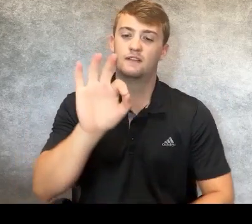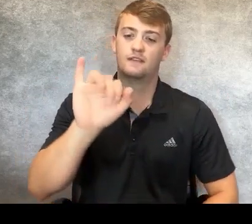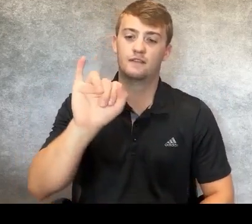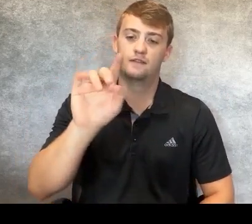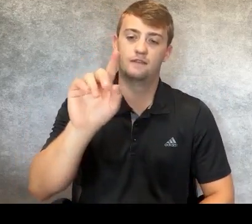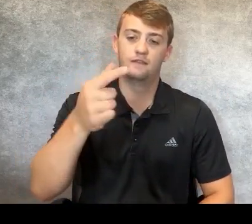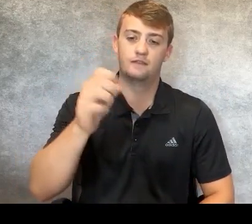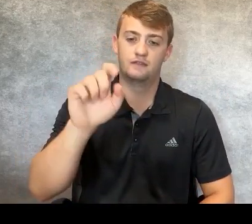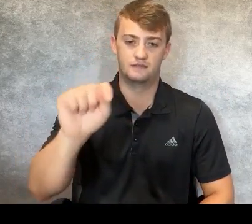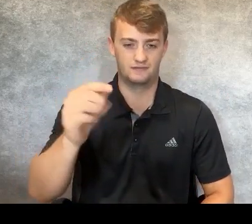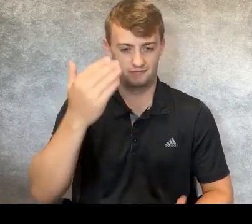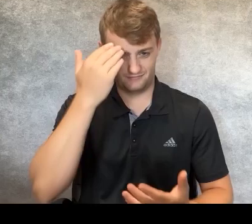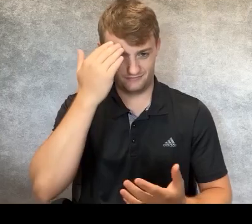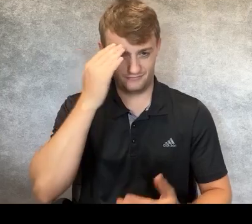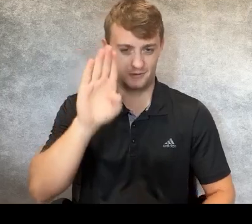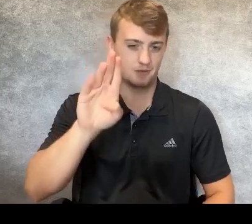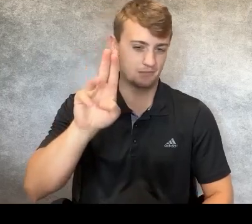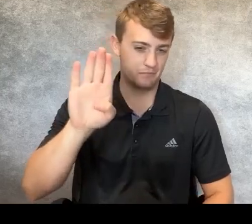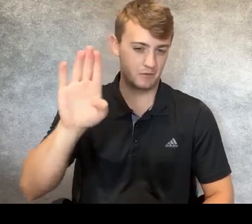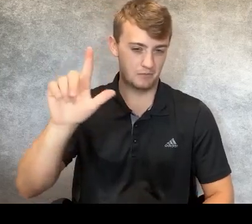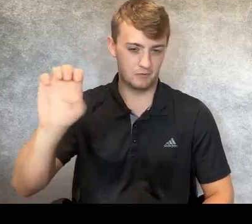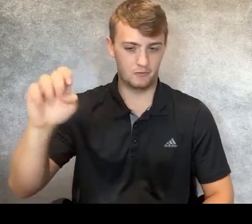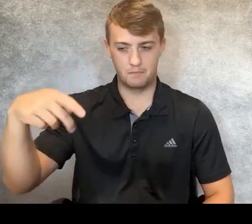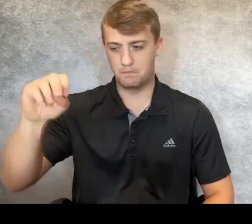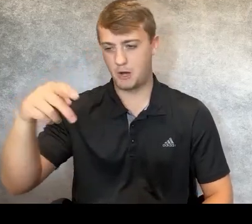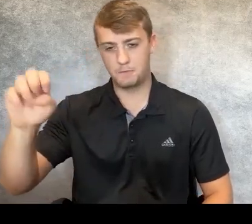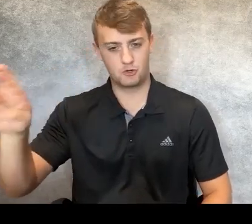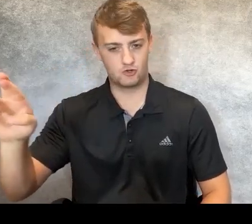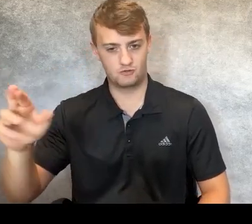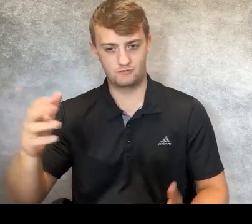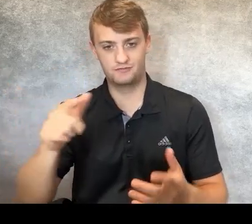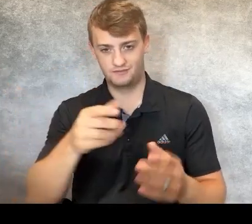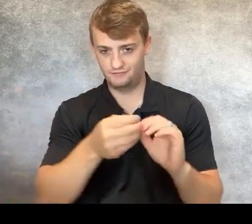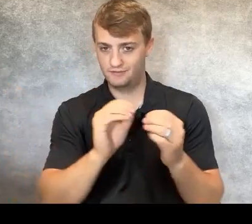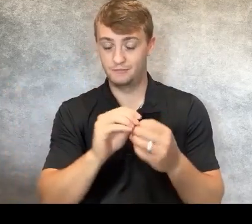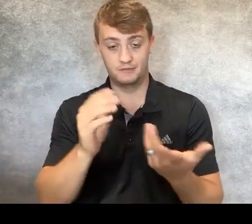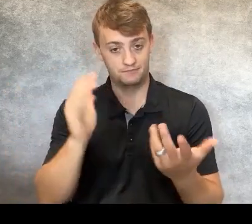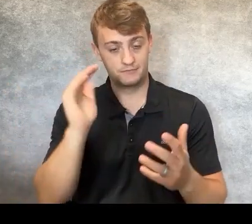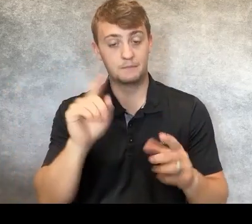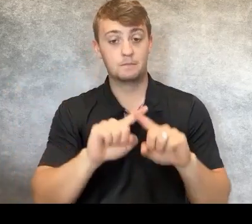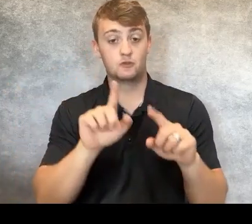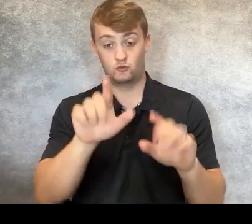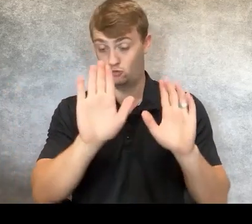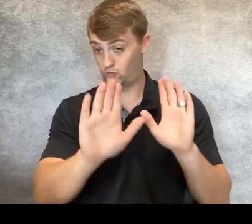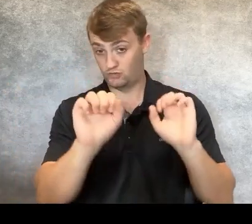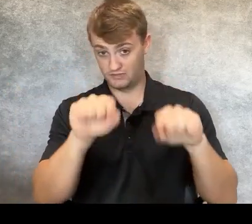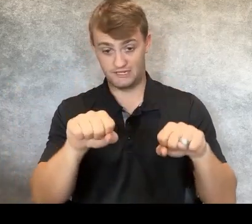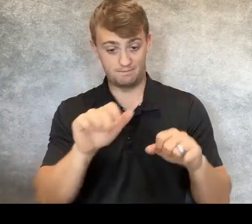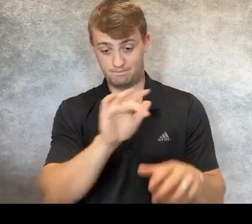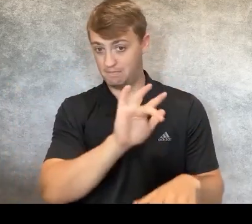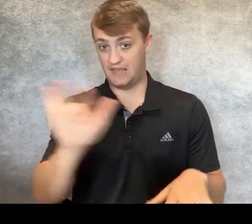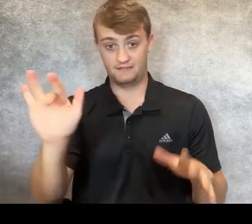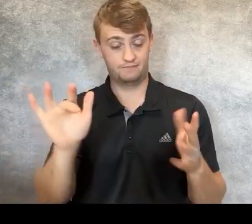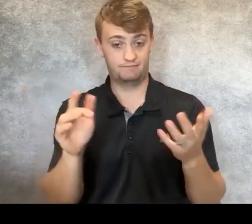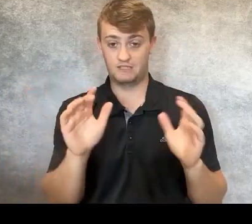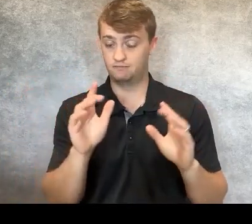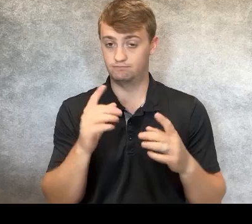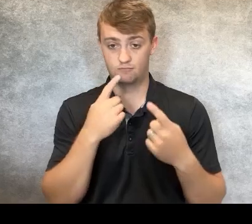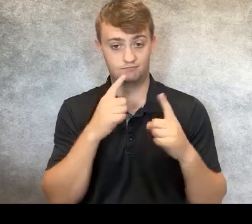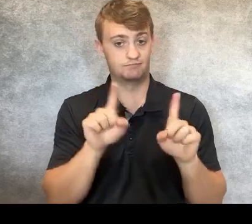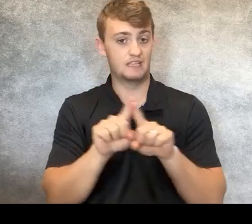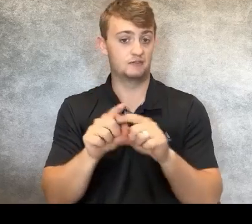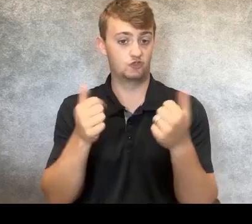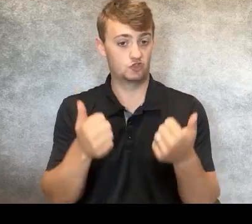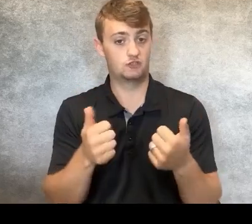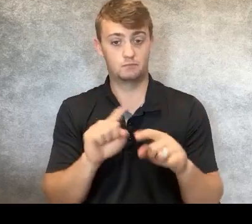fidget. This is one of those bubble poppers. This one happens to be numbered, but yours can be blank. They work just as